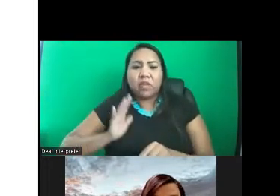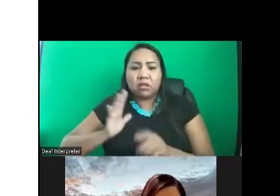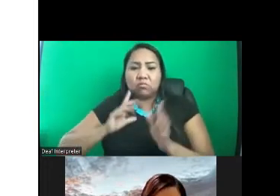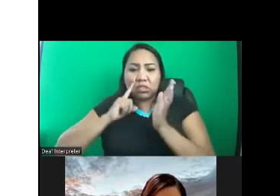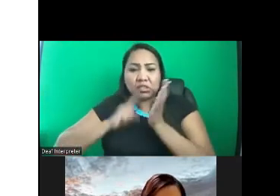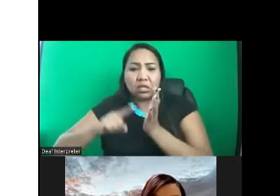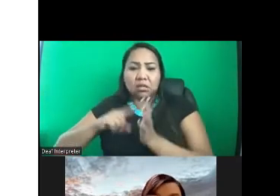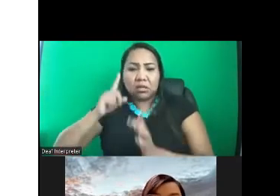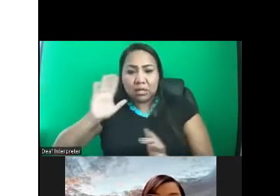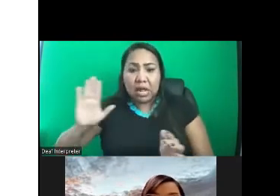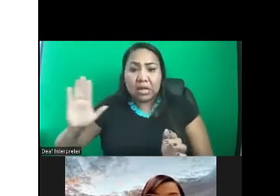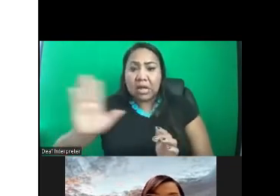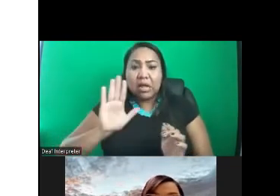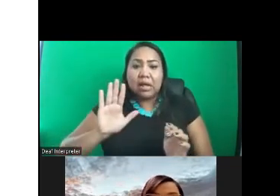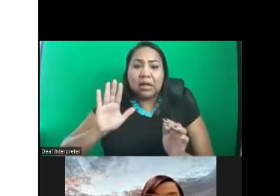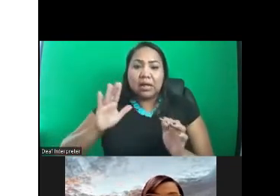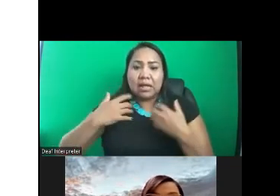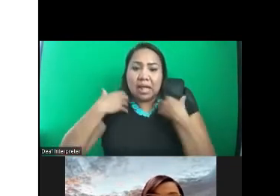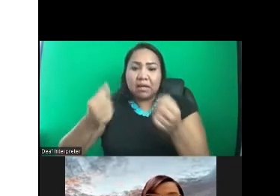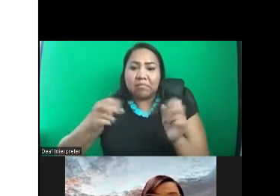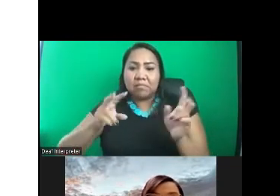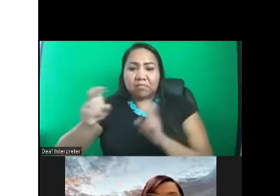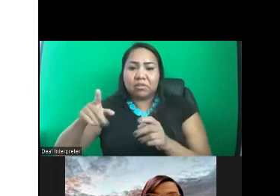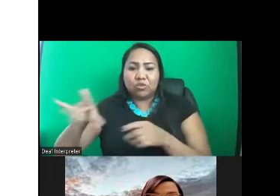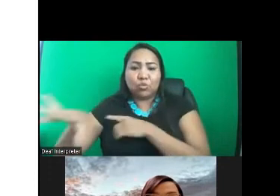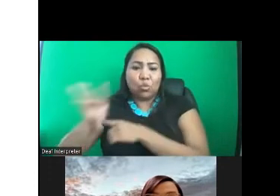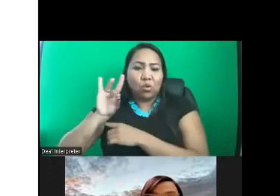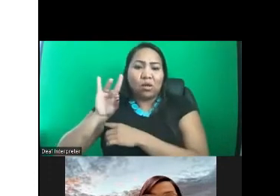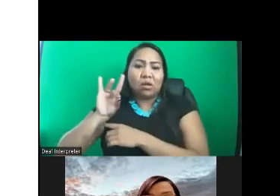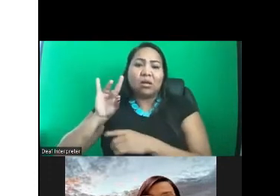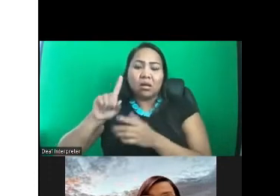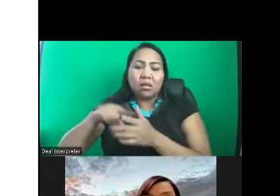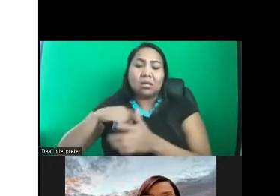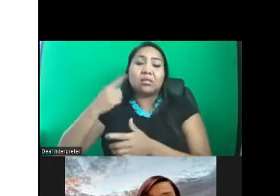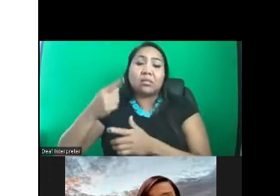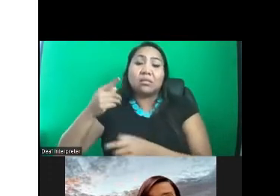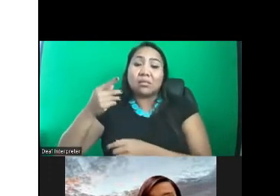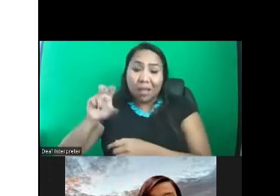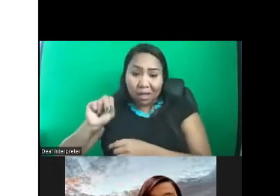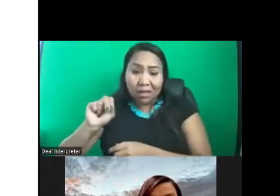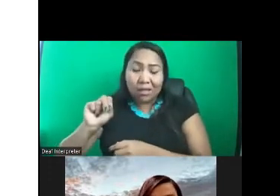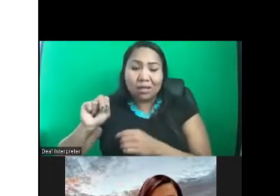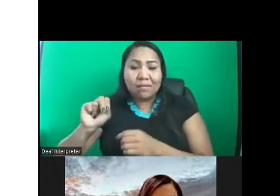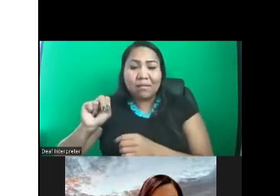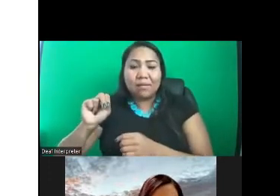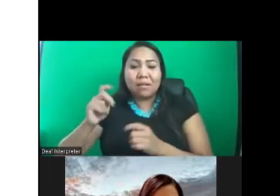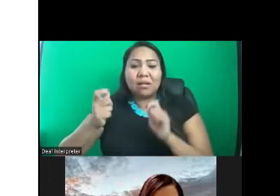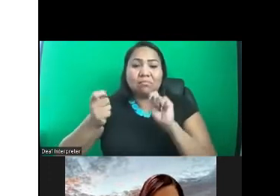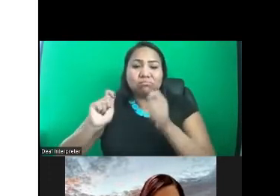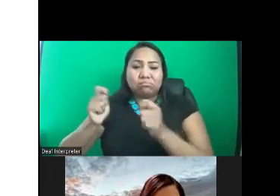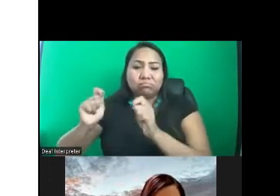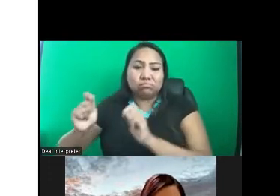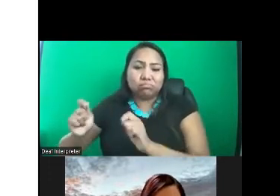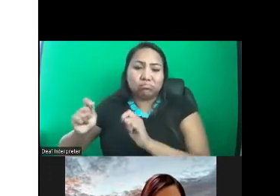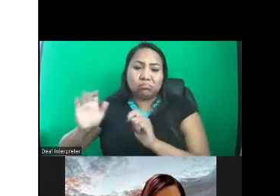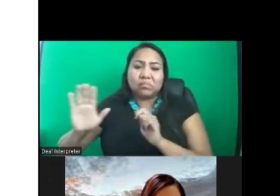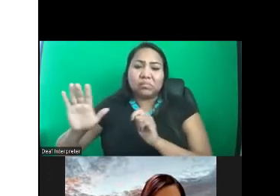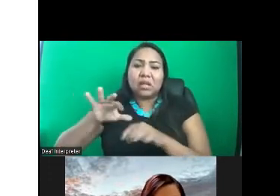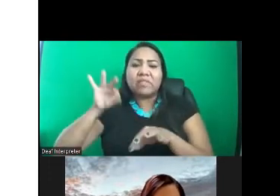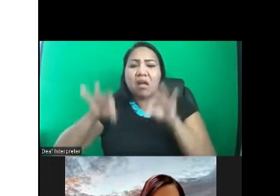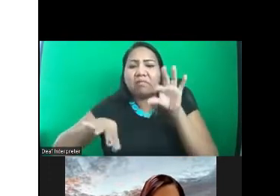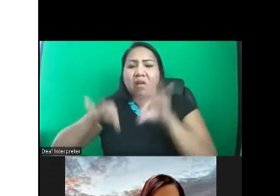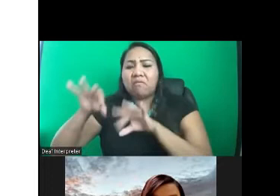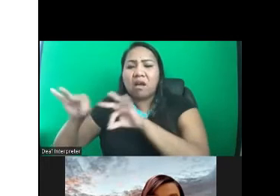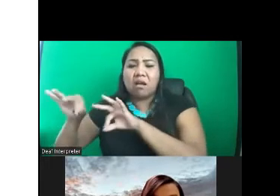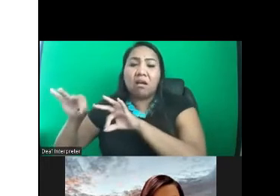they chose. And then what they do is they convert those findings and that education that they get into